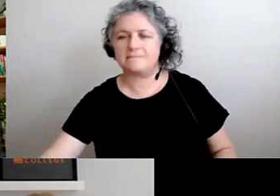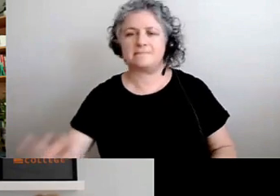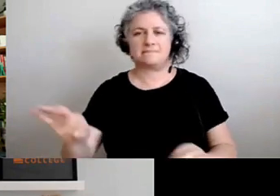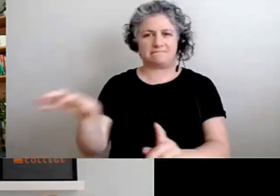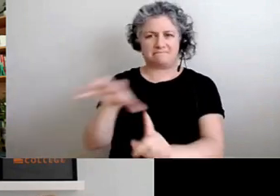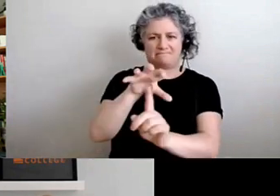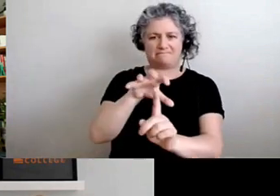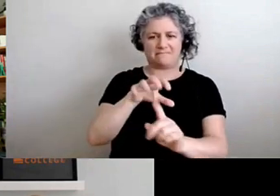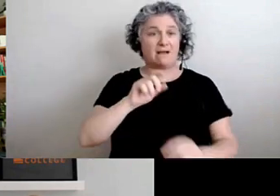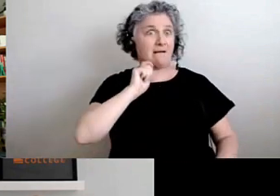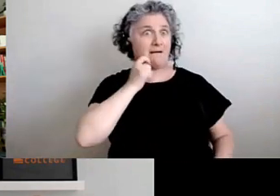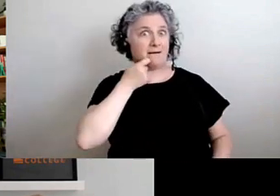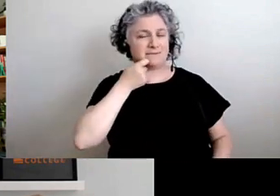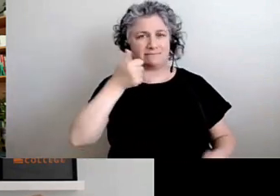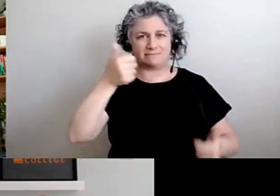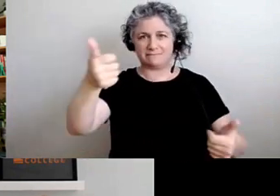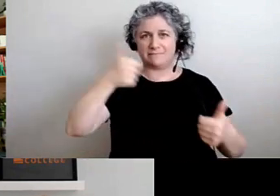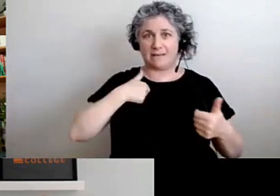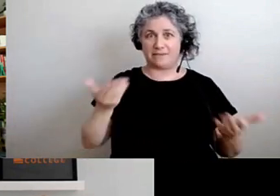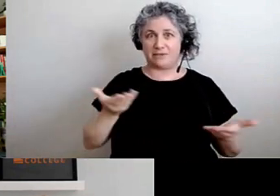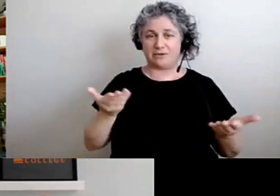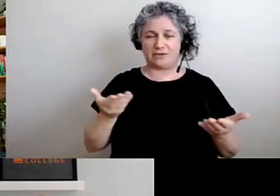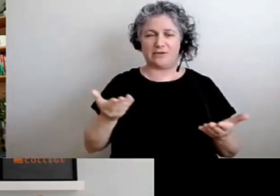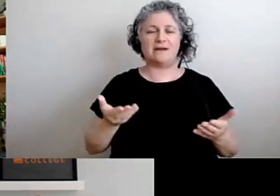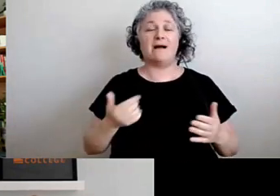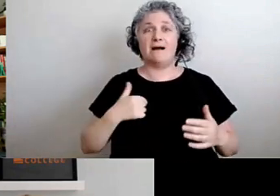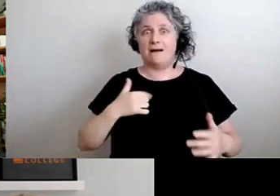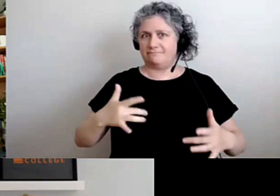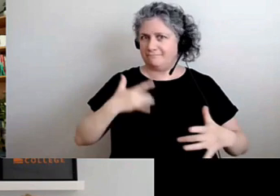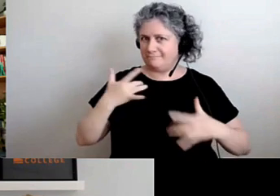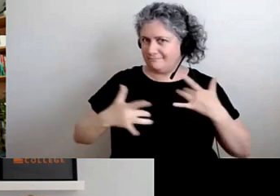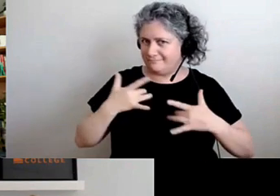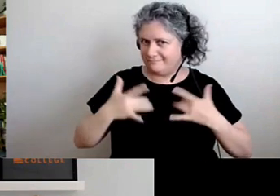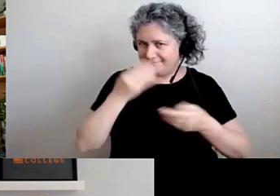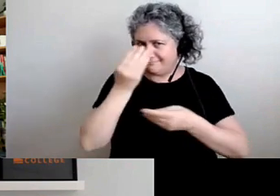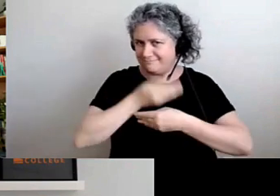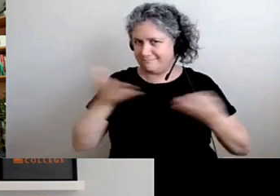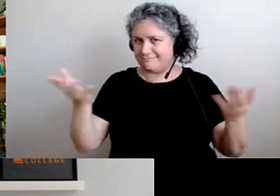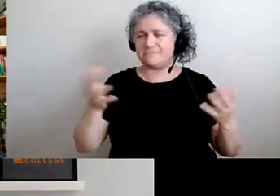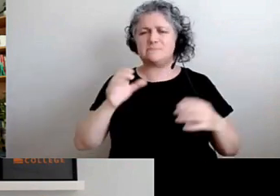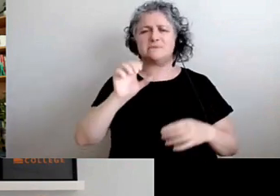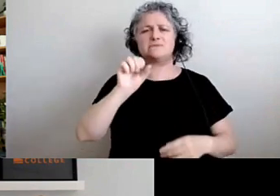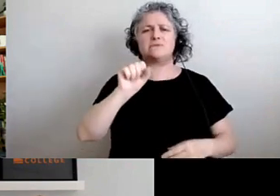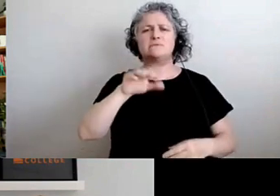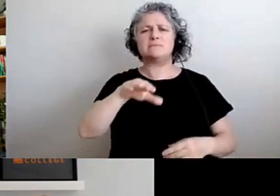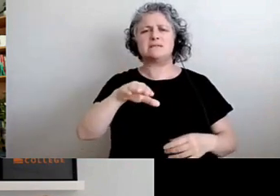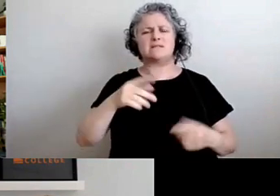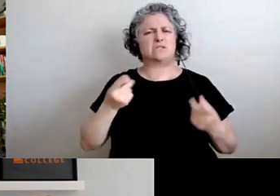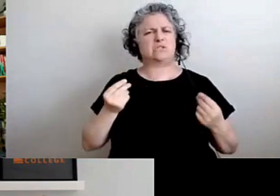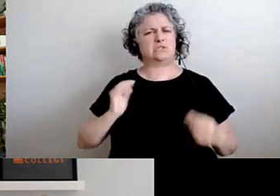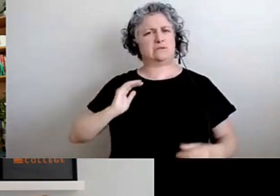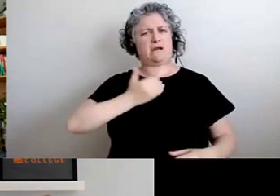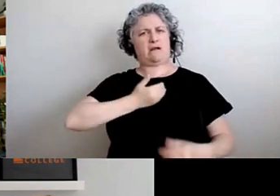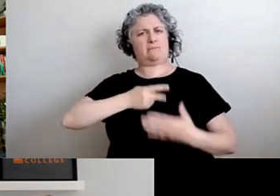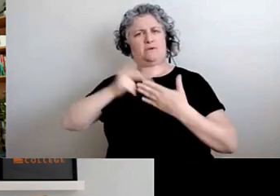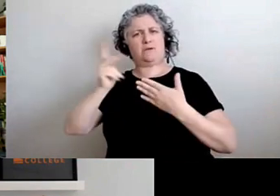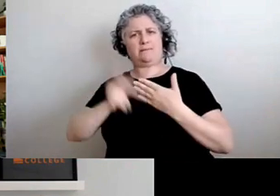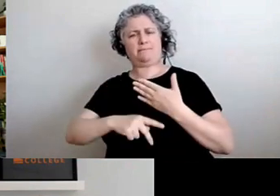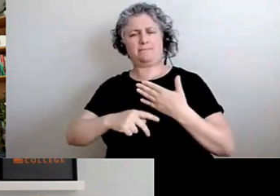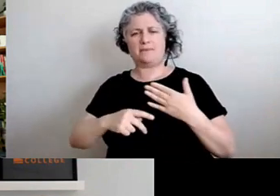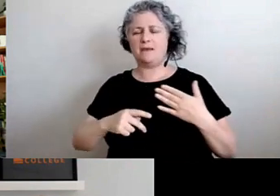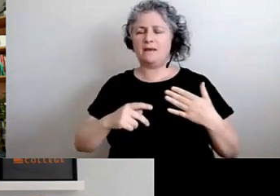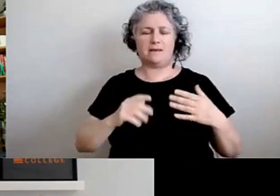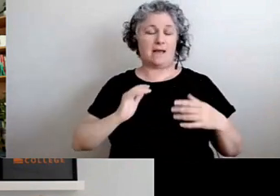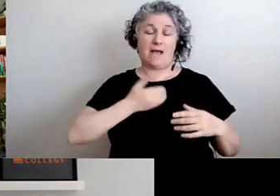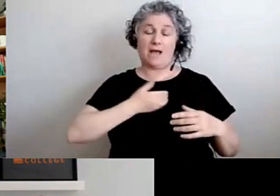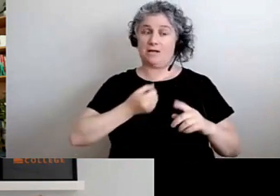super excited to be sharing what we do social media wise, which is radically different